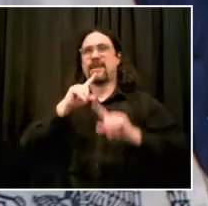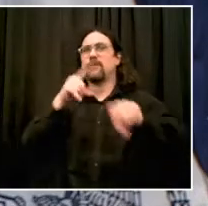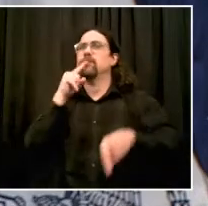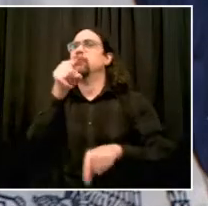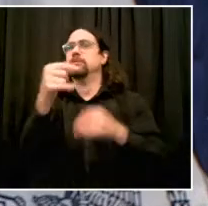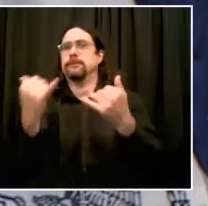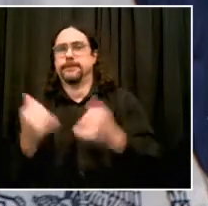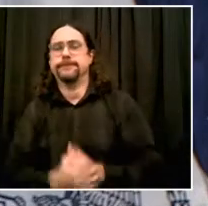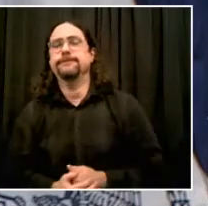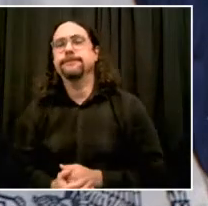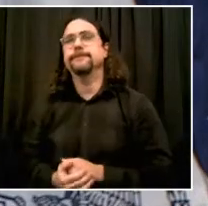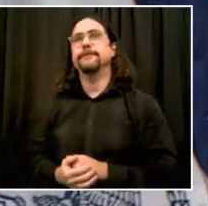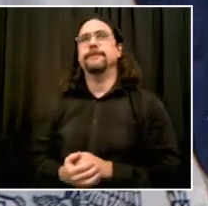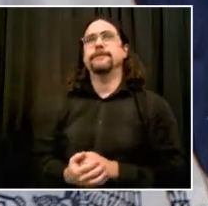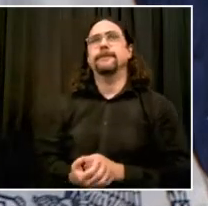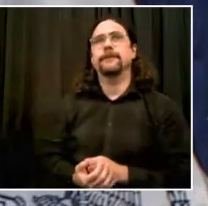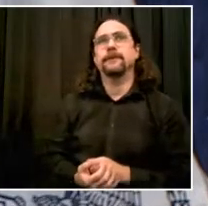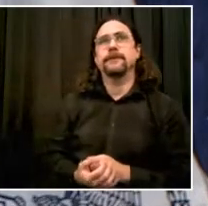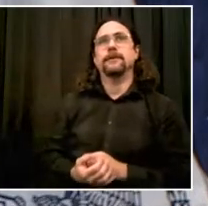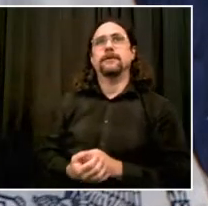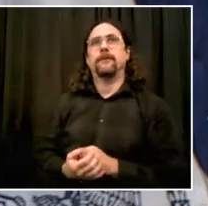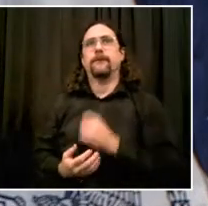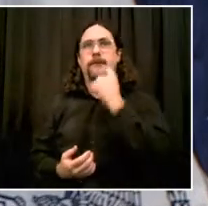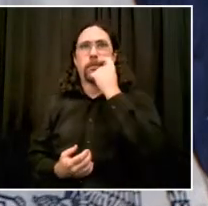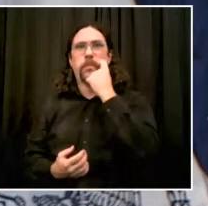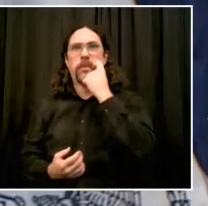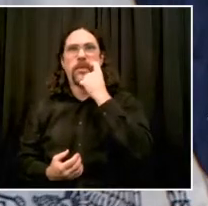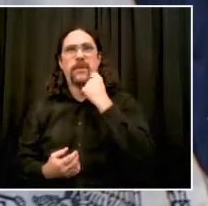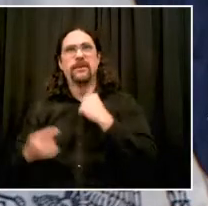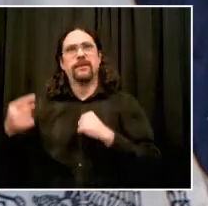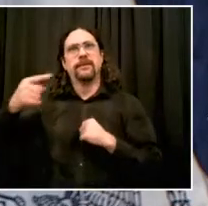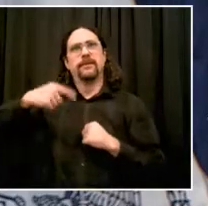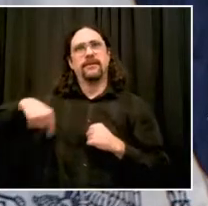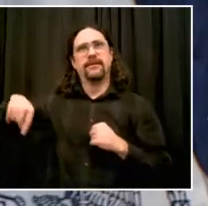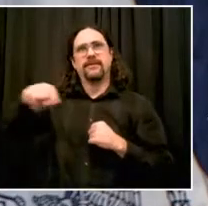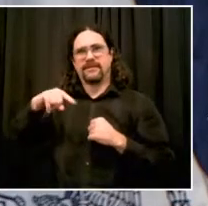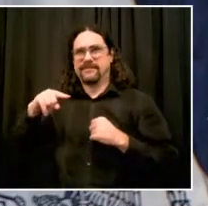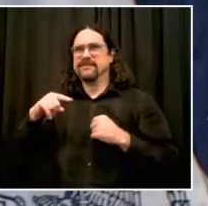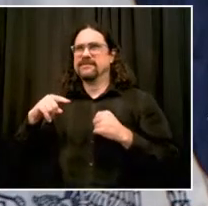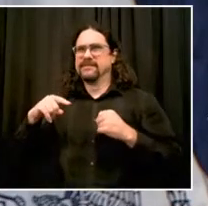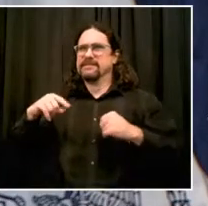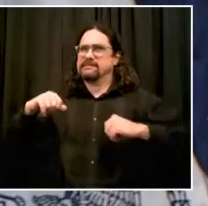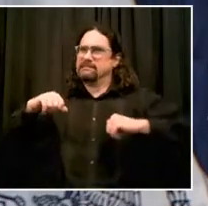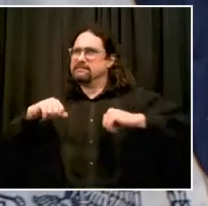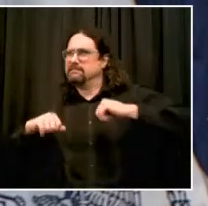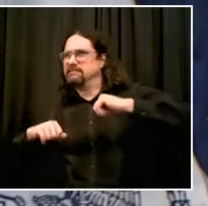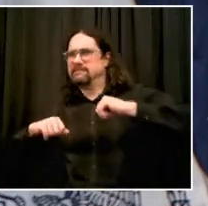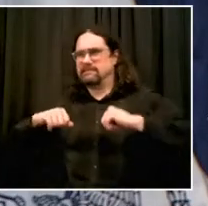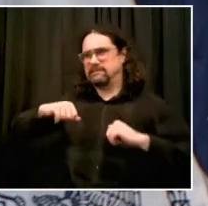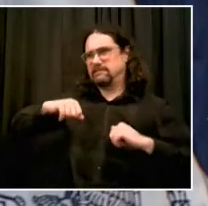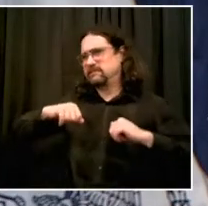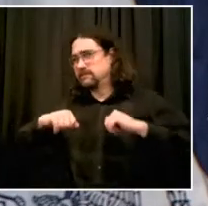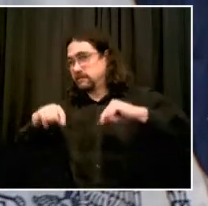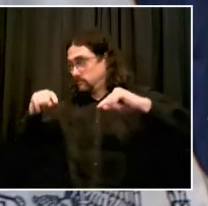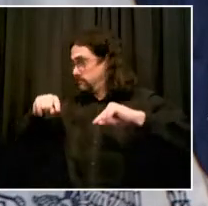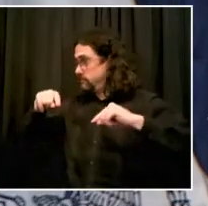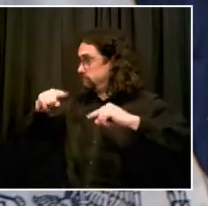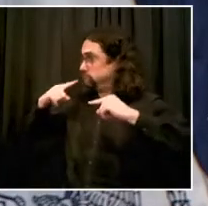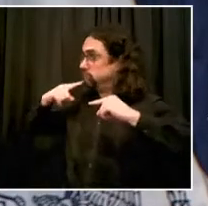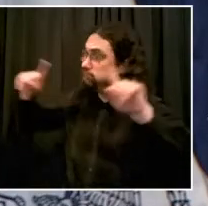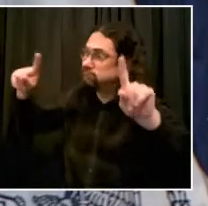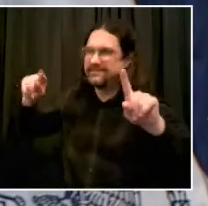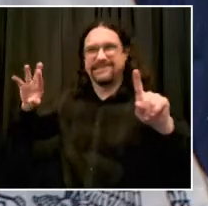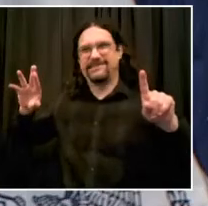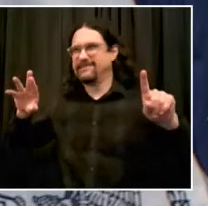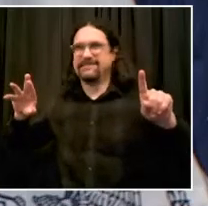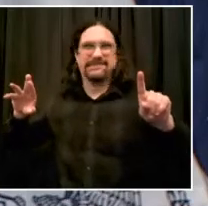would work in practice, consequences both intended and unintended, legal questions about whether it would pass muster.